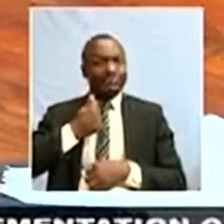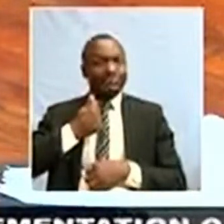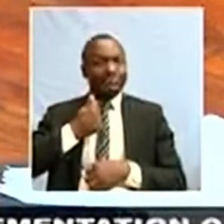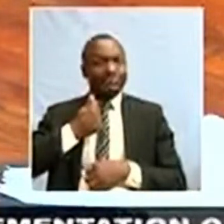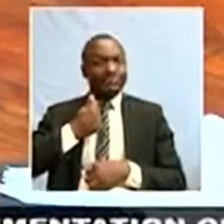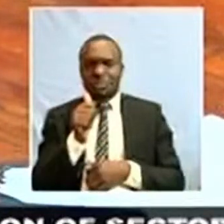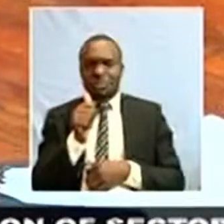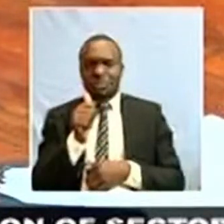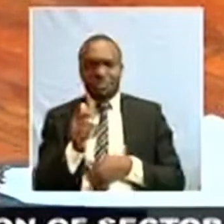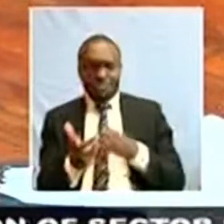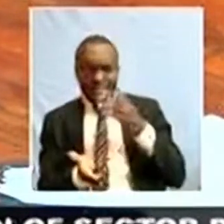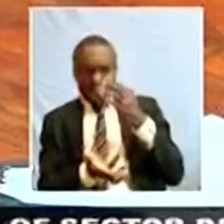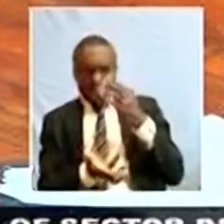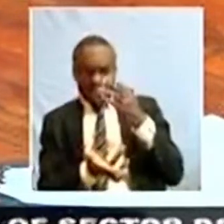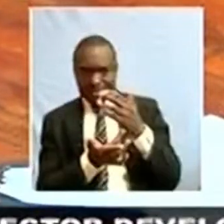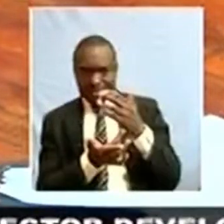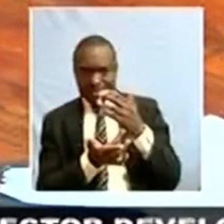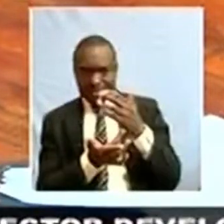be technically